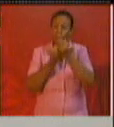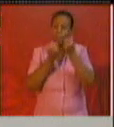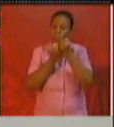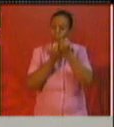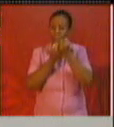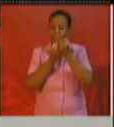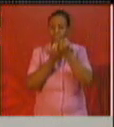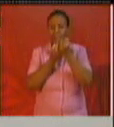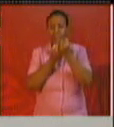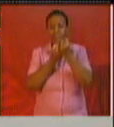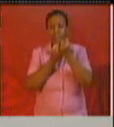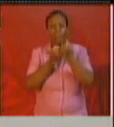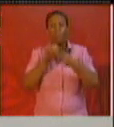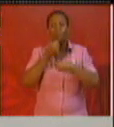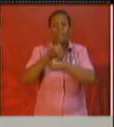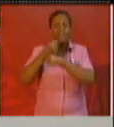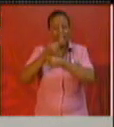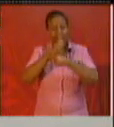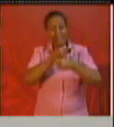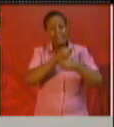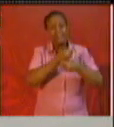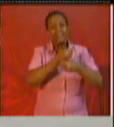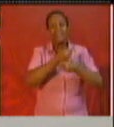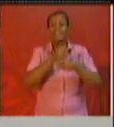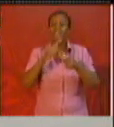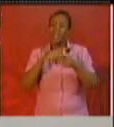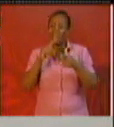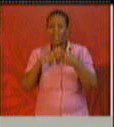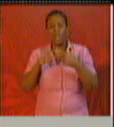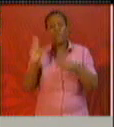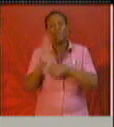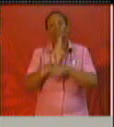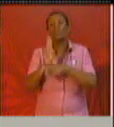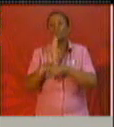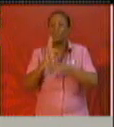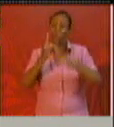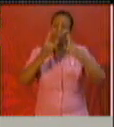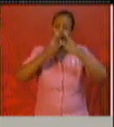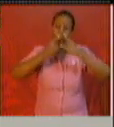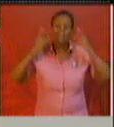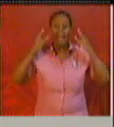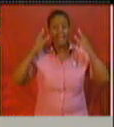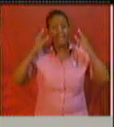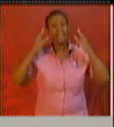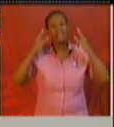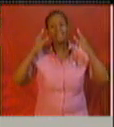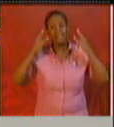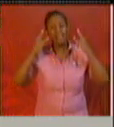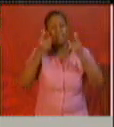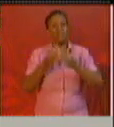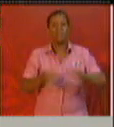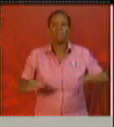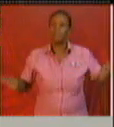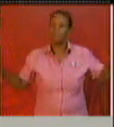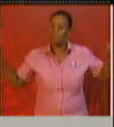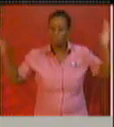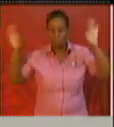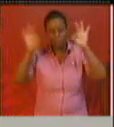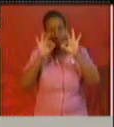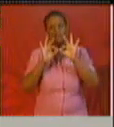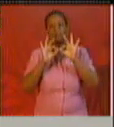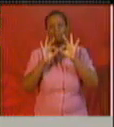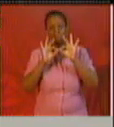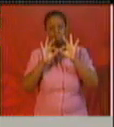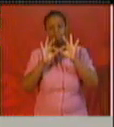even more closely. The mask wearing especially when in closer contact with one another. The groups